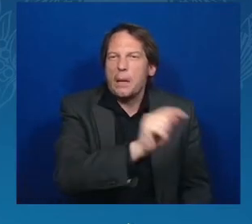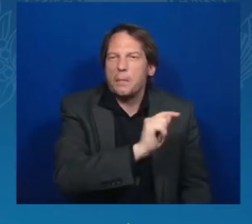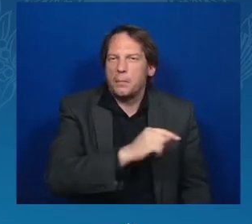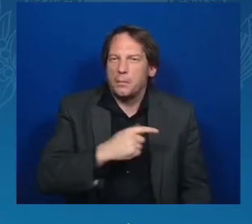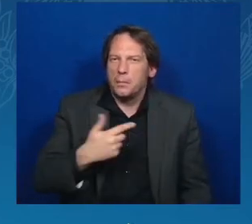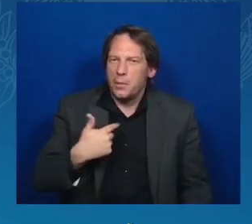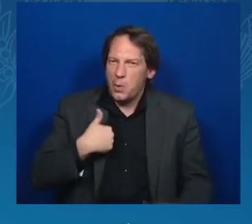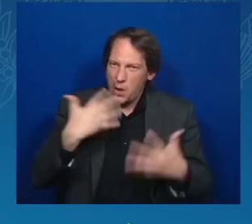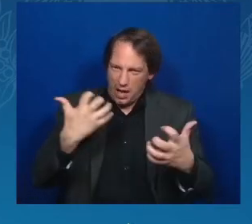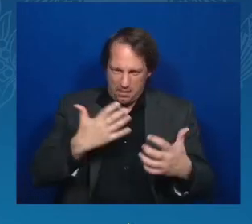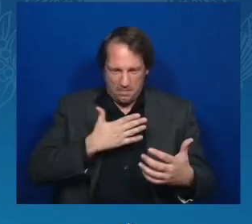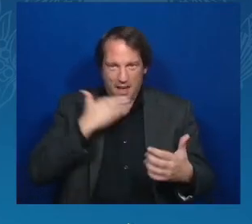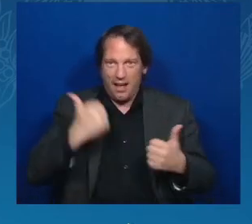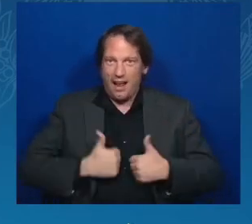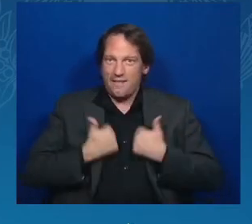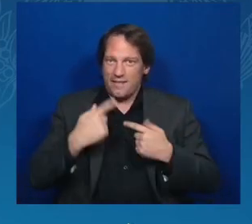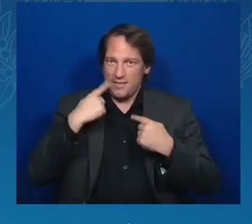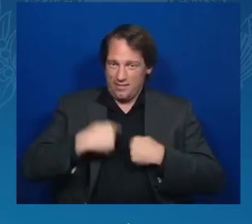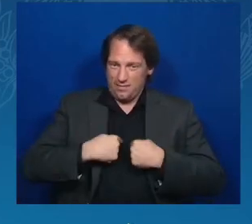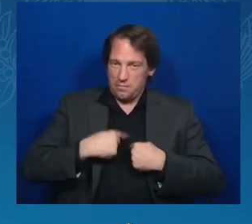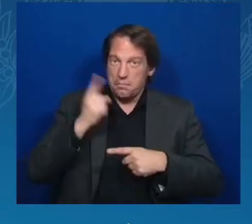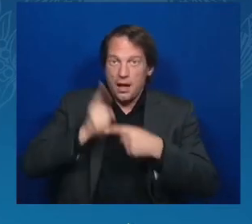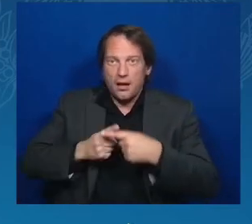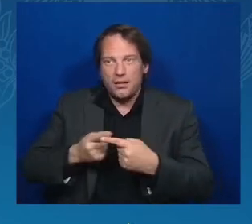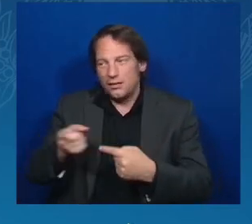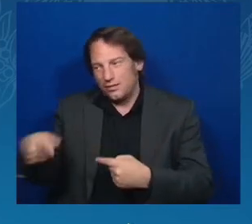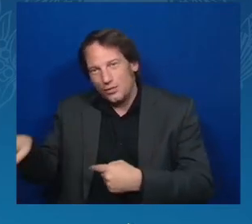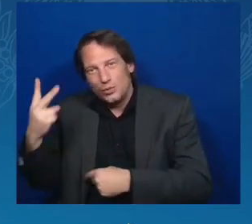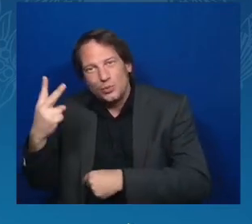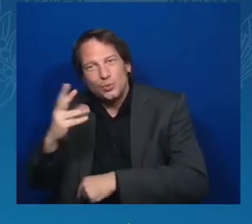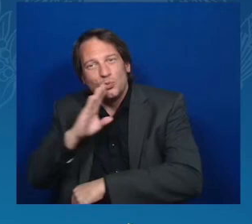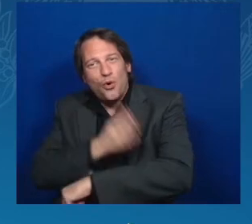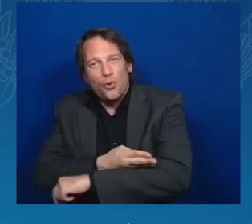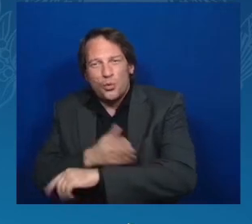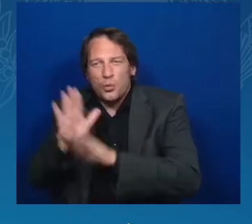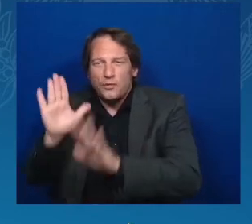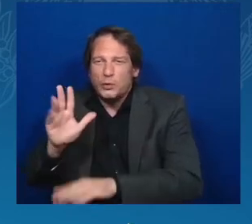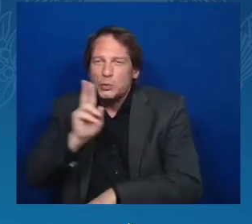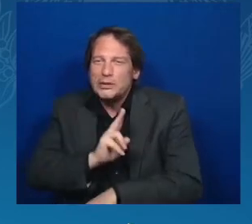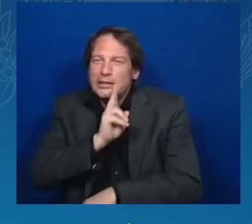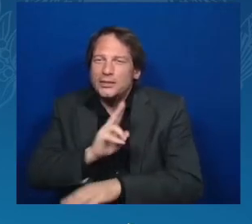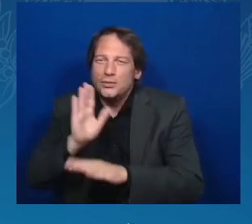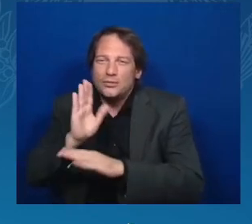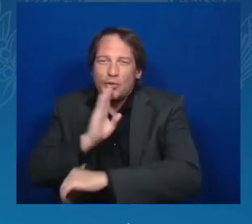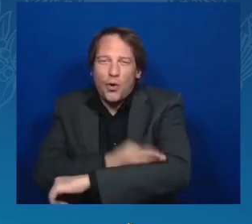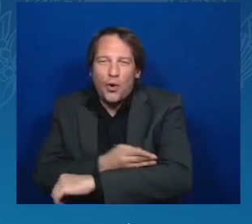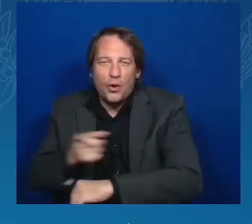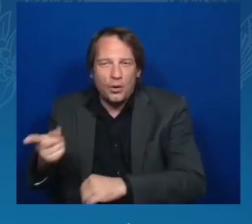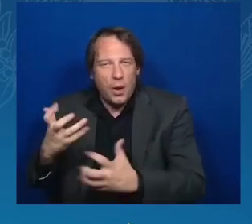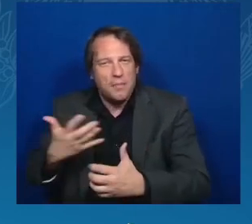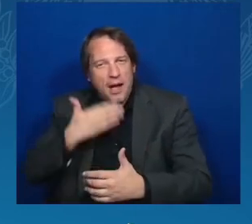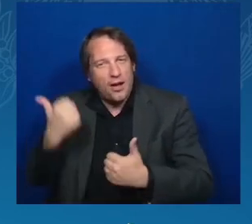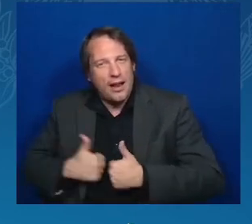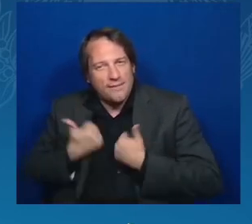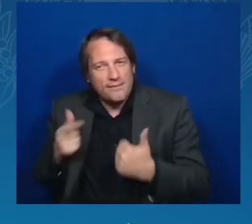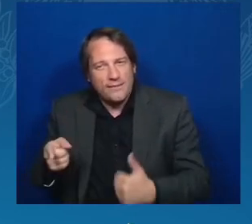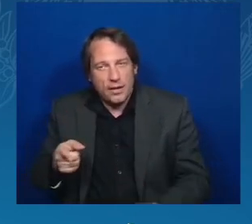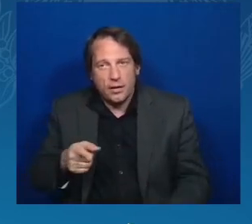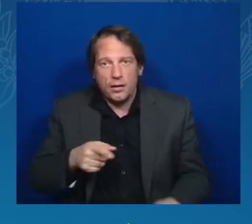knew education was that path. So I took a risk and took out debt. I got